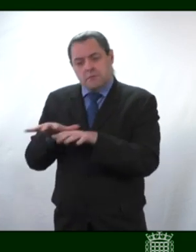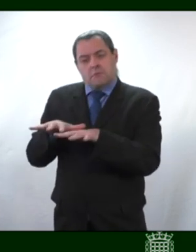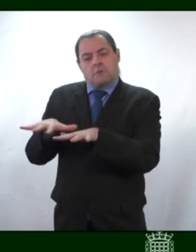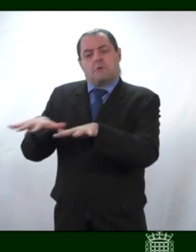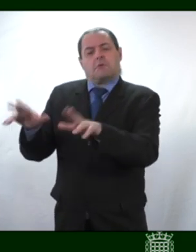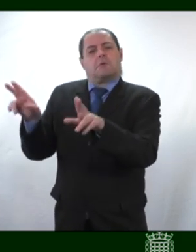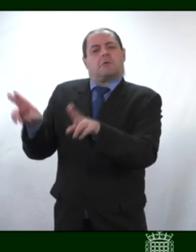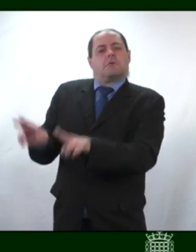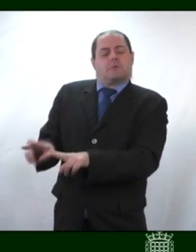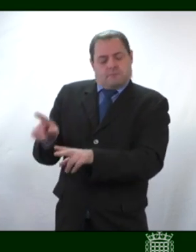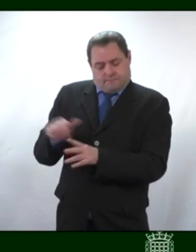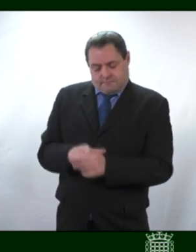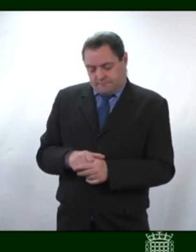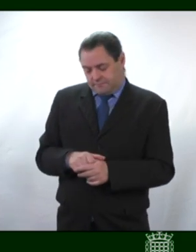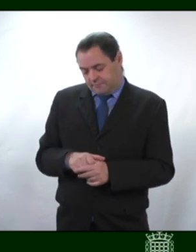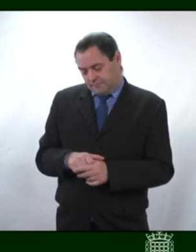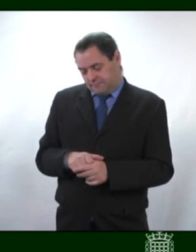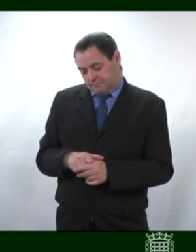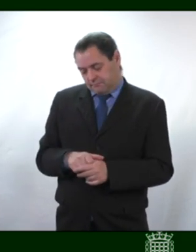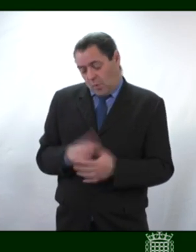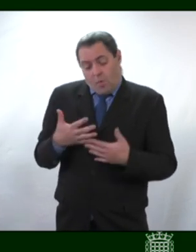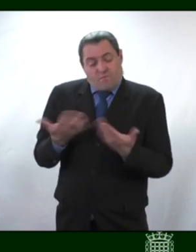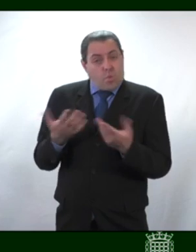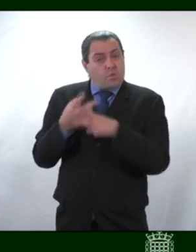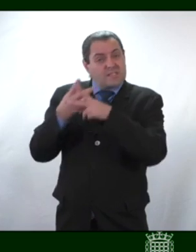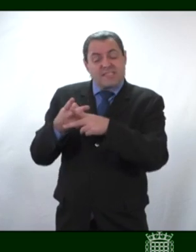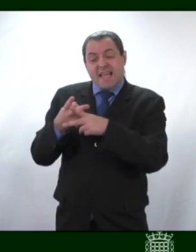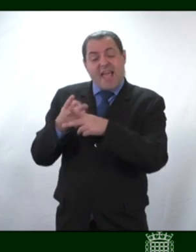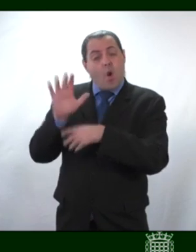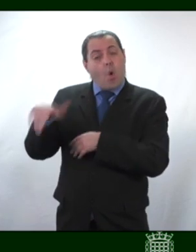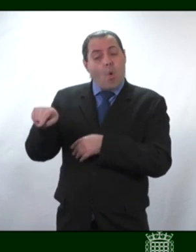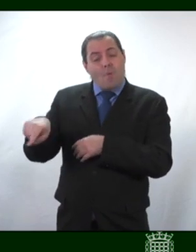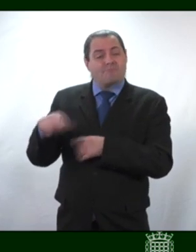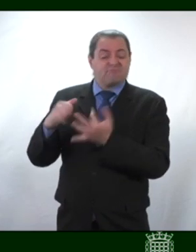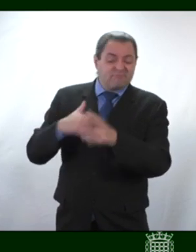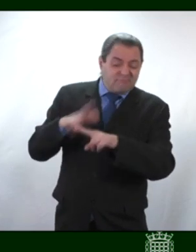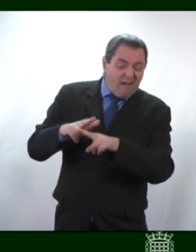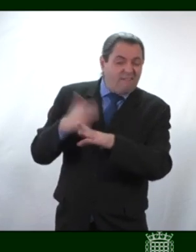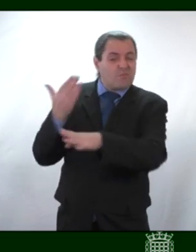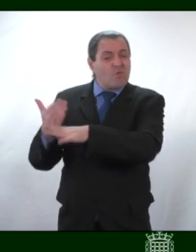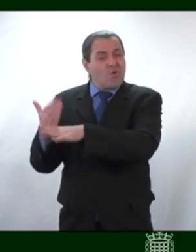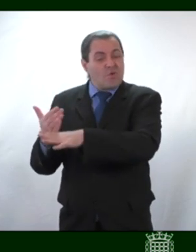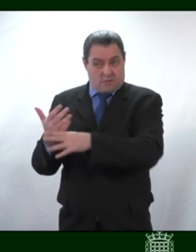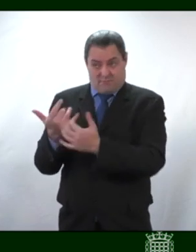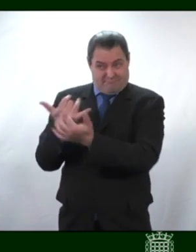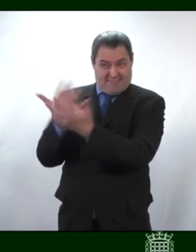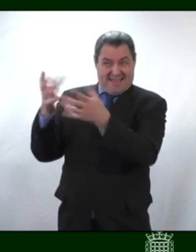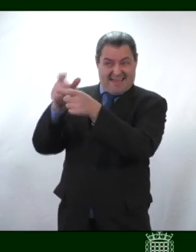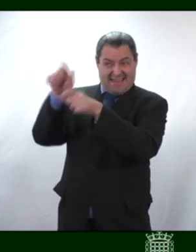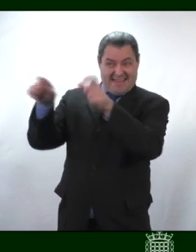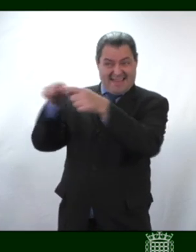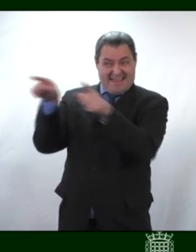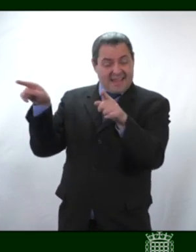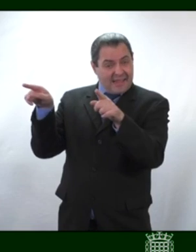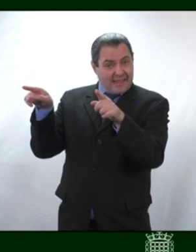But naturally, the staff who work in care homes, and most care homes there are more staff than residents, they themselves, of course, live